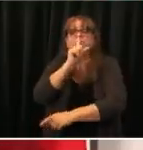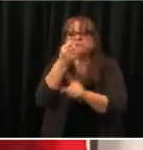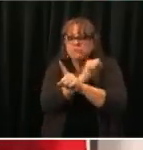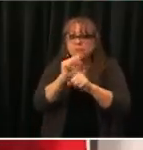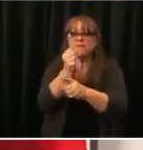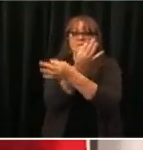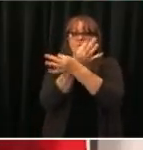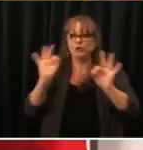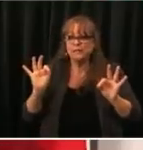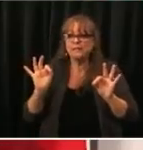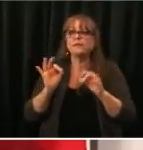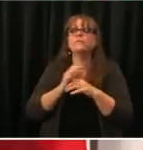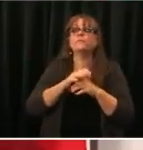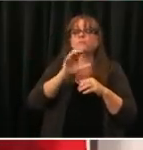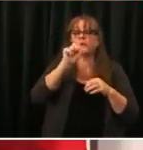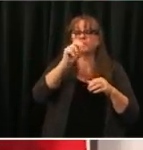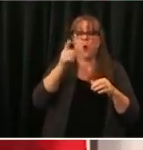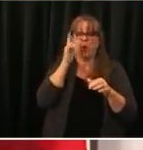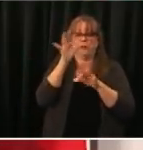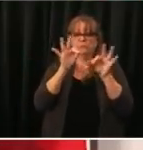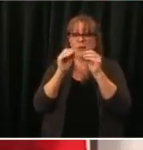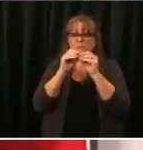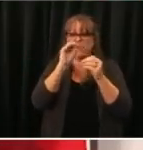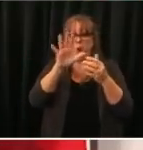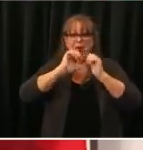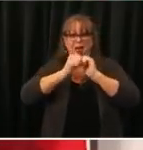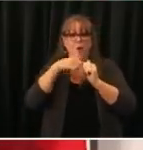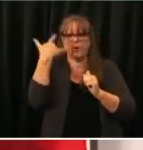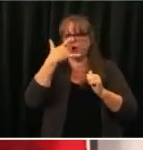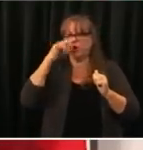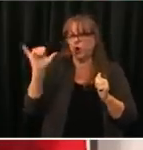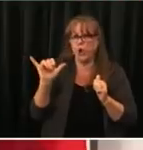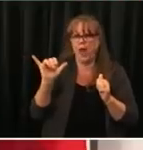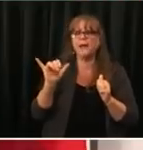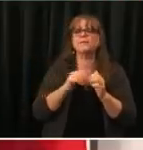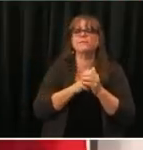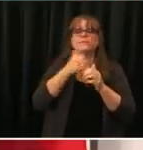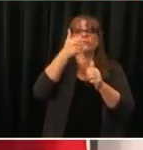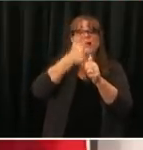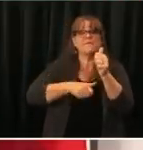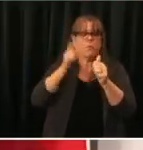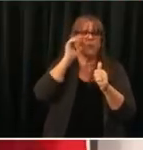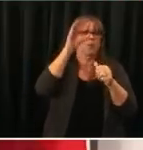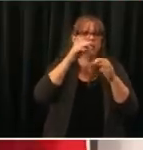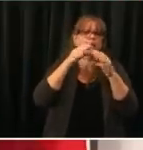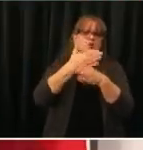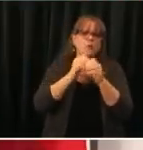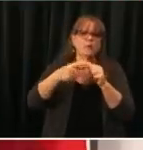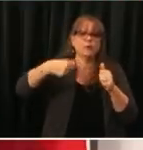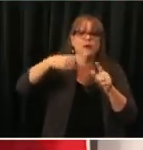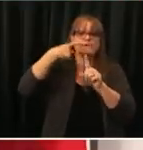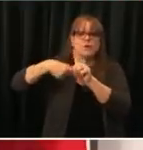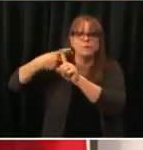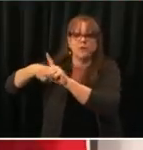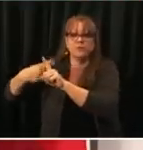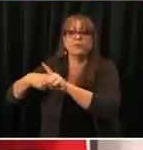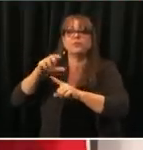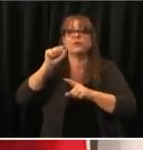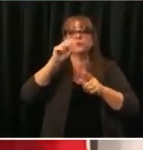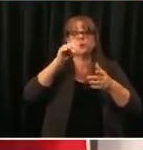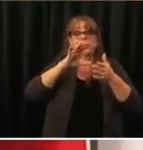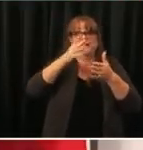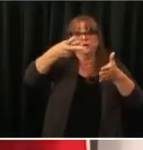numbers of how many we get each month and each week, and we know a little bit more now about the next few weeks. The reason that we have a